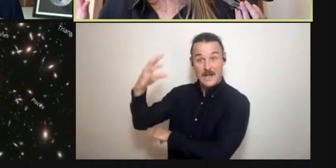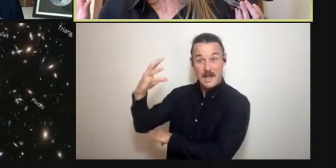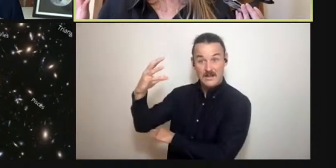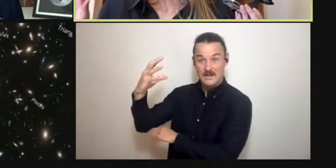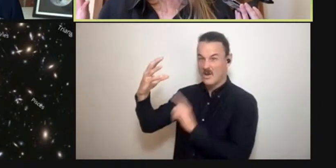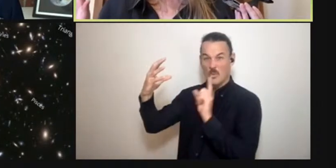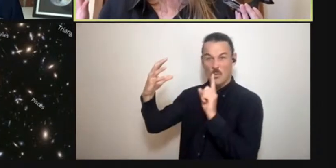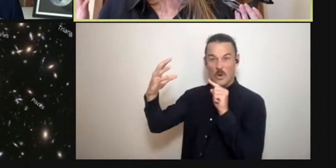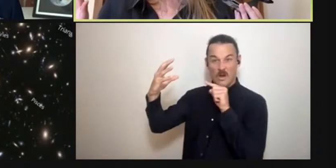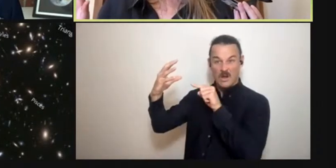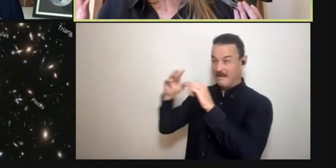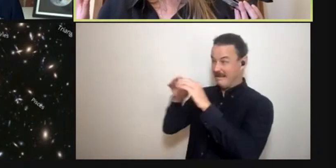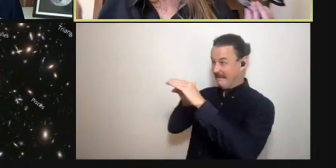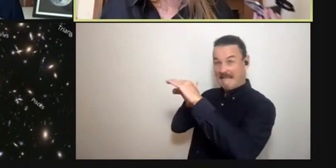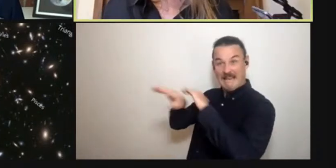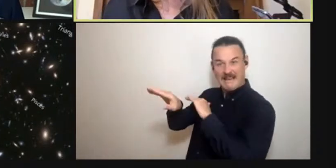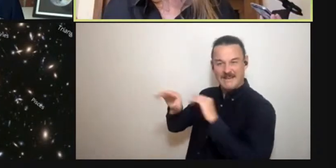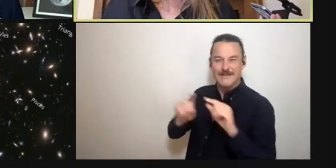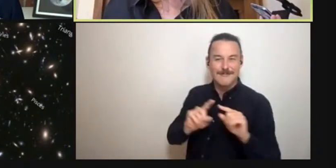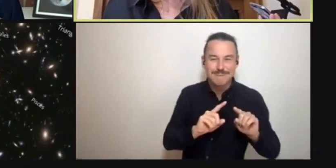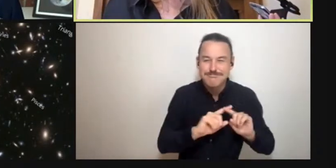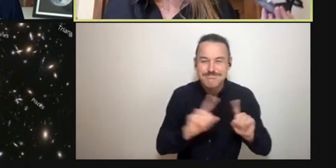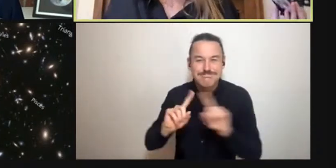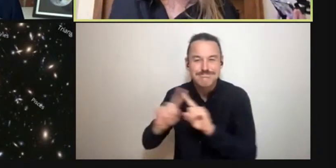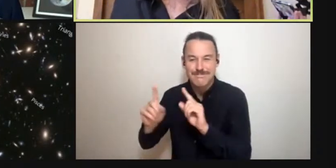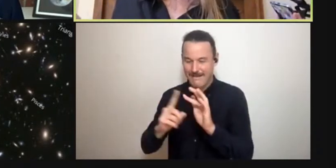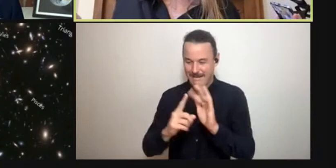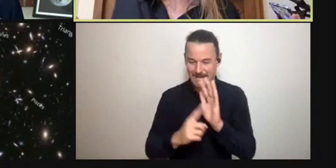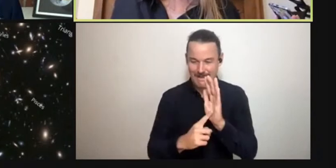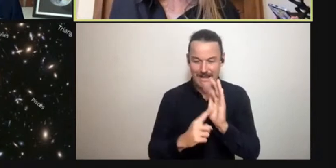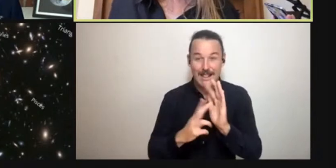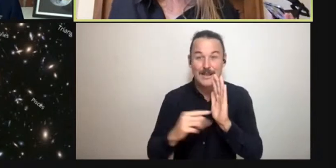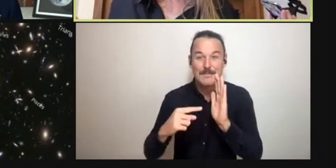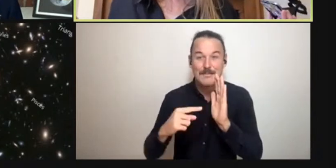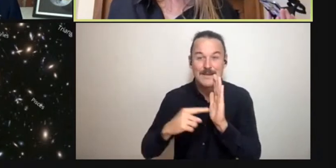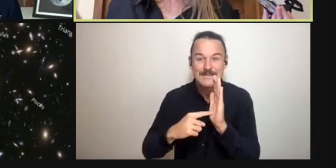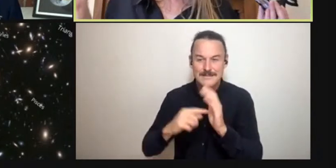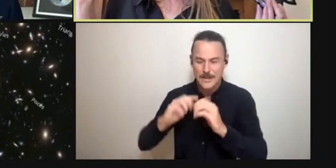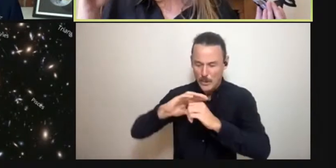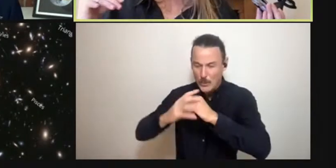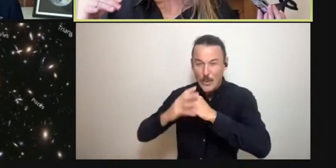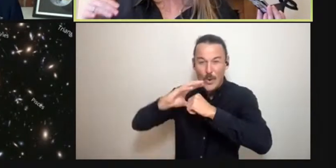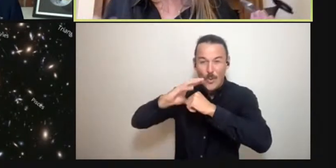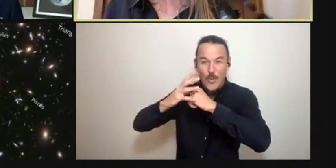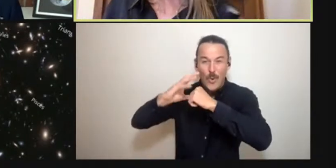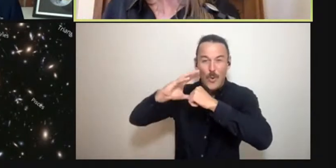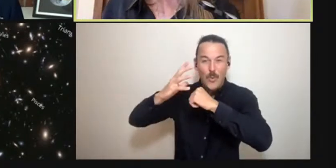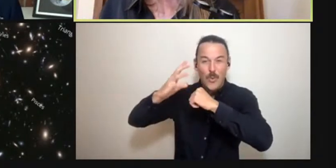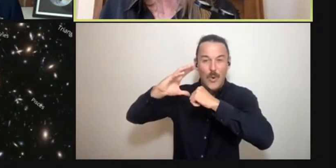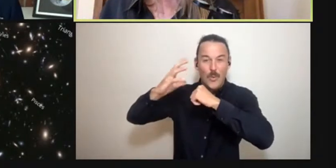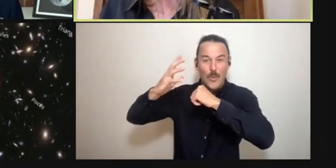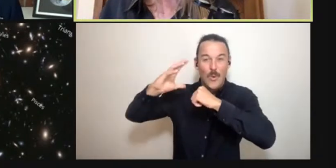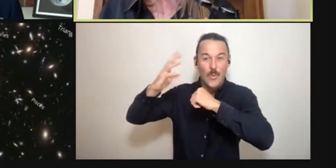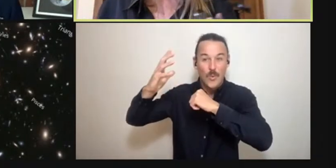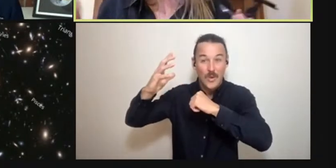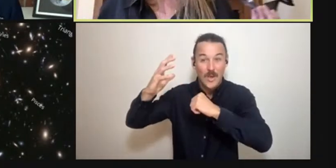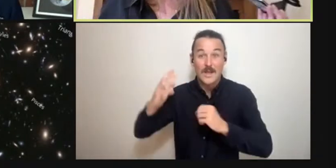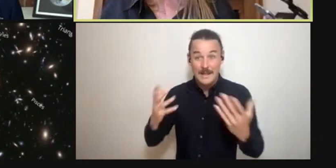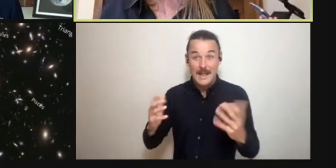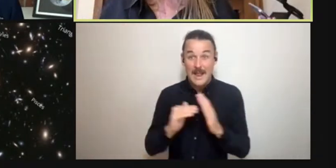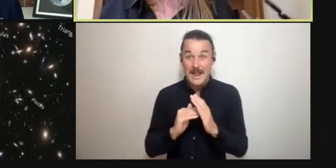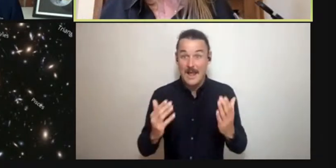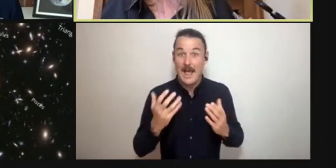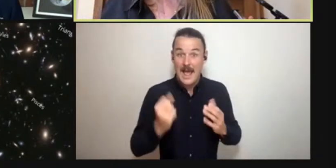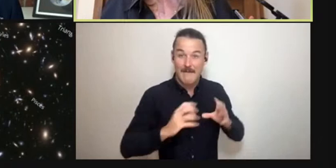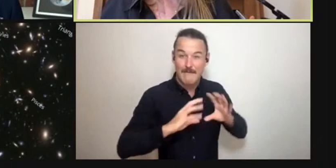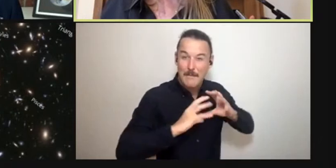atmospheres and their outer layers. And that's how we get planets, because what was left over from when stars forms the